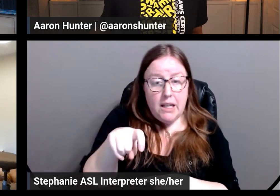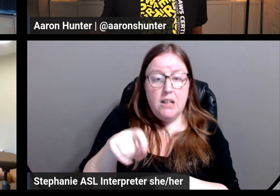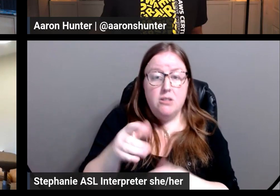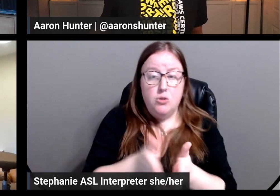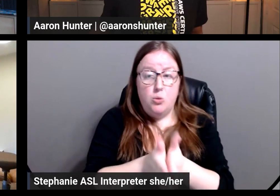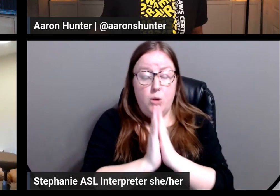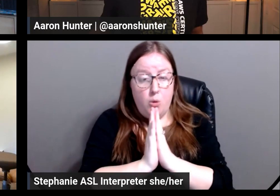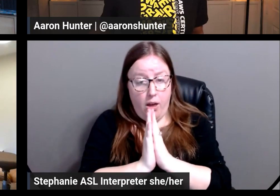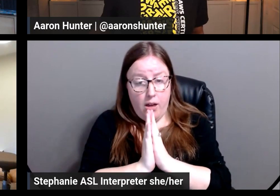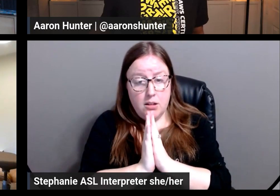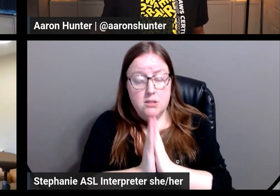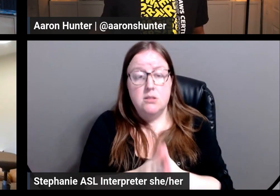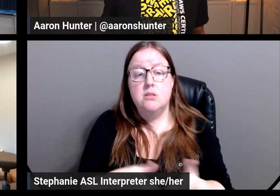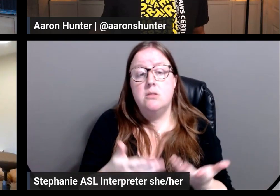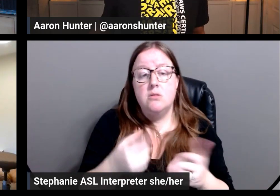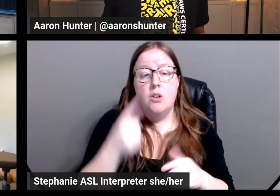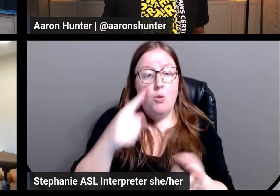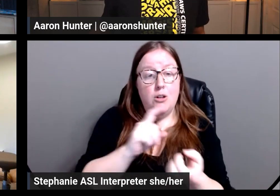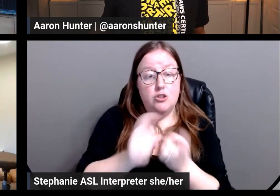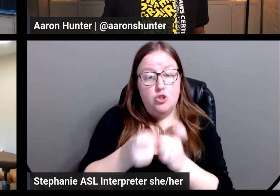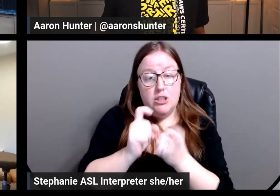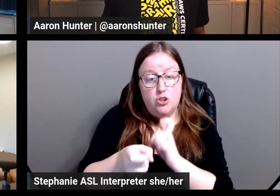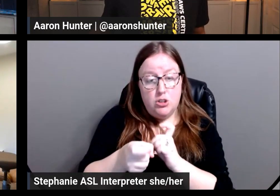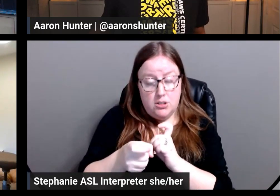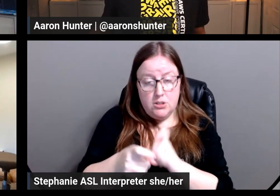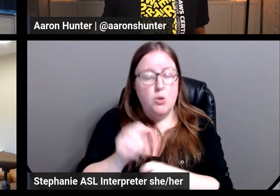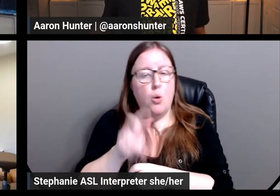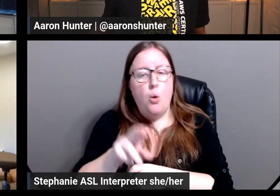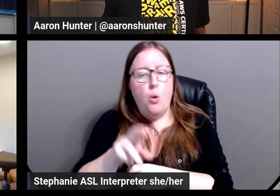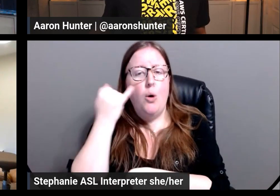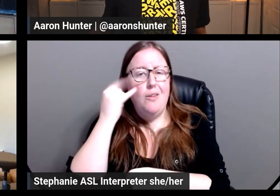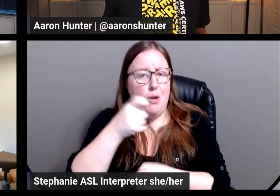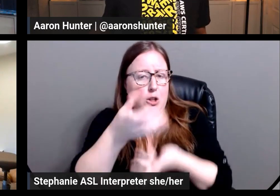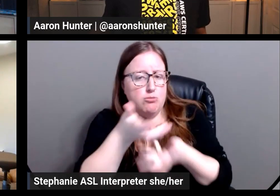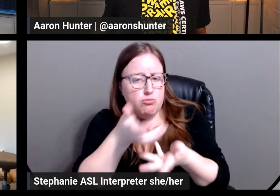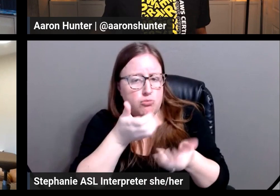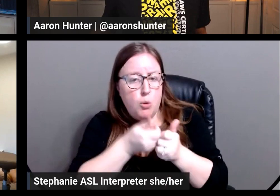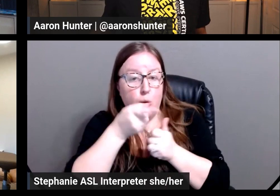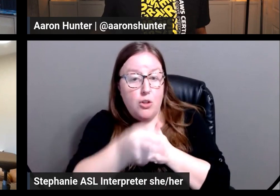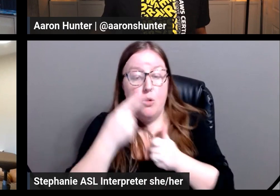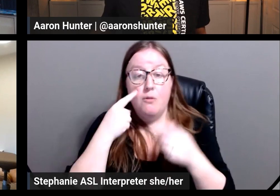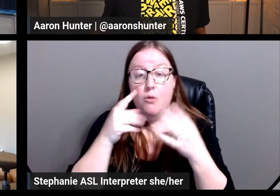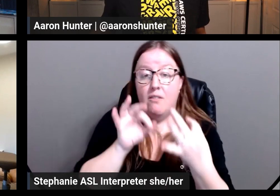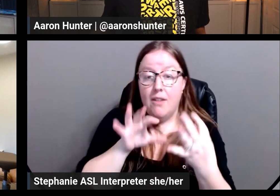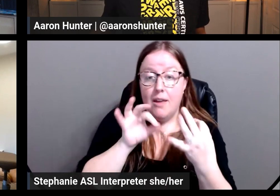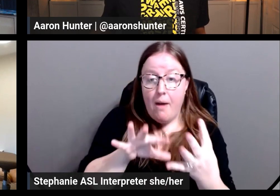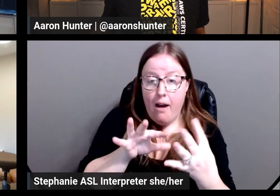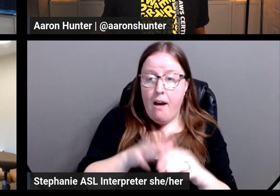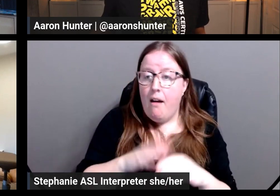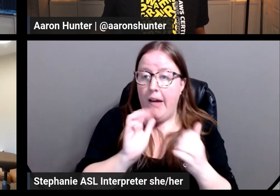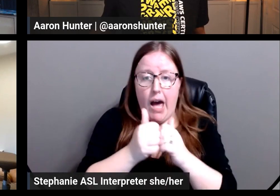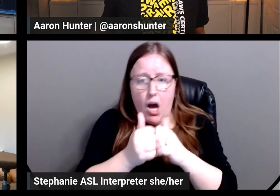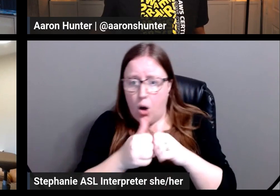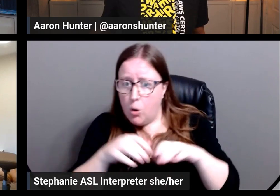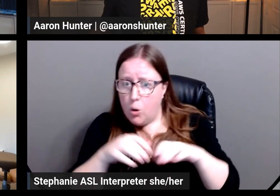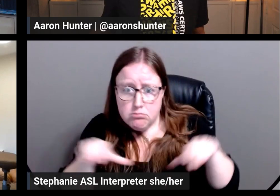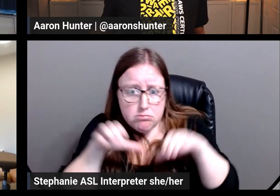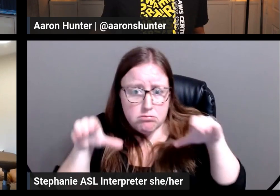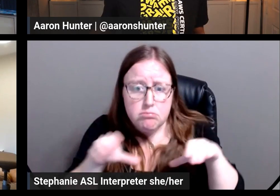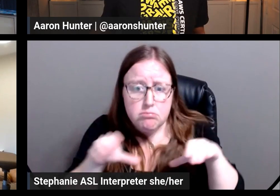requests for changes that we can make, or if we need to engage with you to get feedback on how we're doing, or if there's something